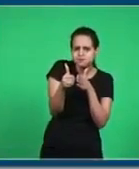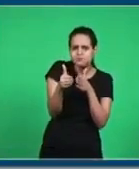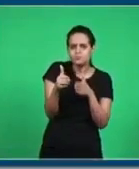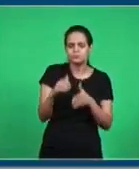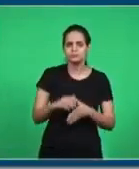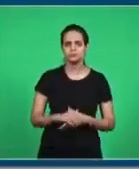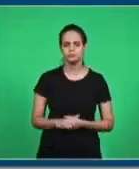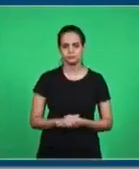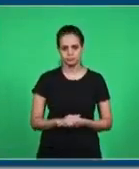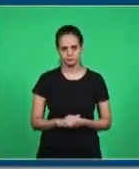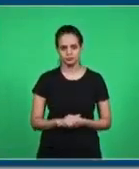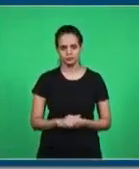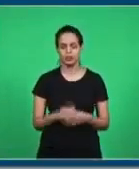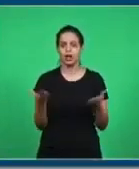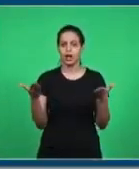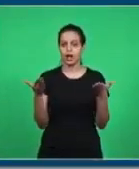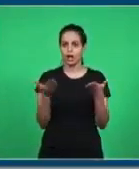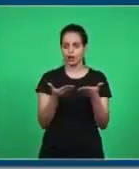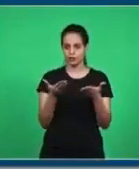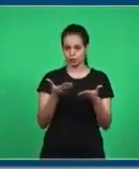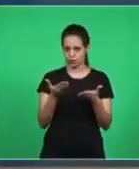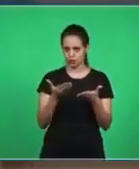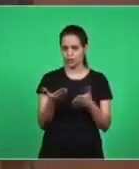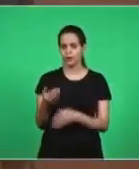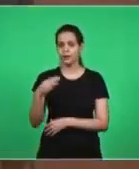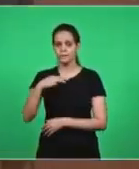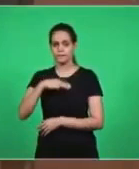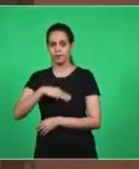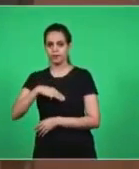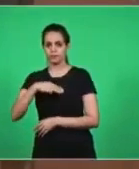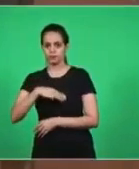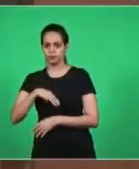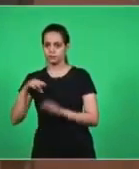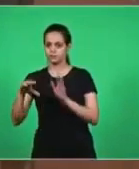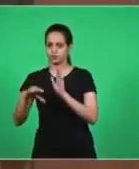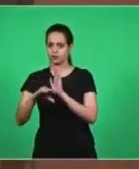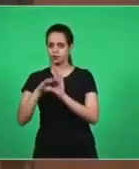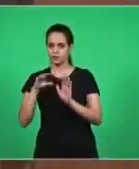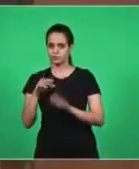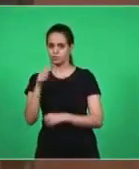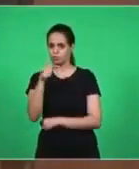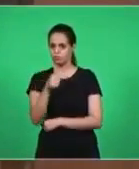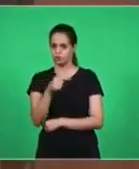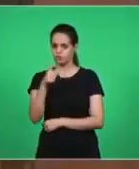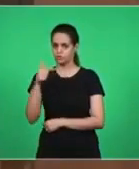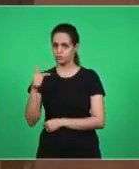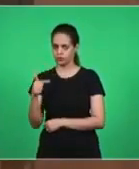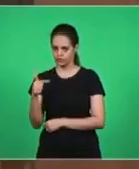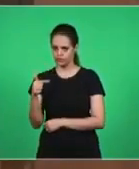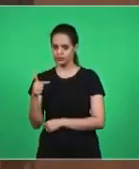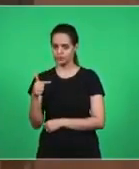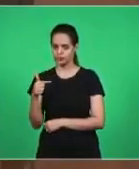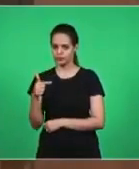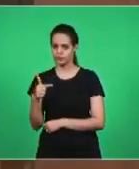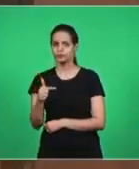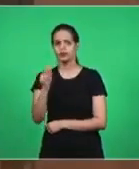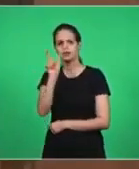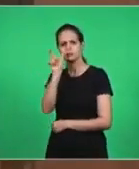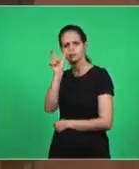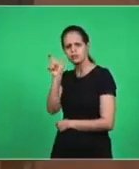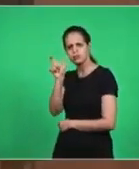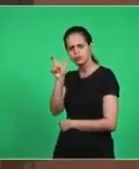Let's stop here. So now let's go Matthew 22. Matthew 22. The